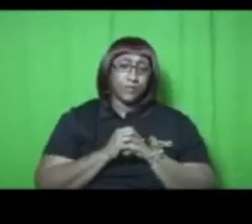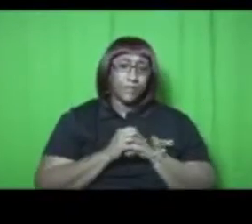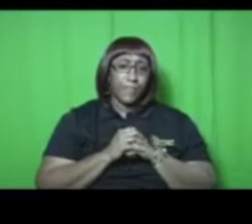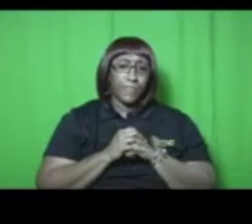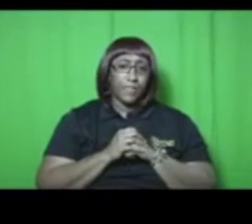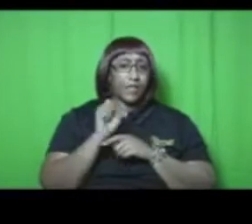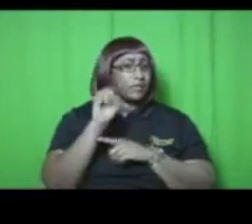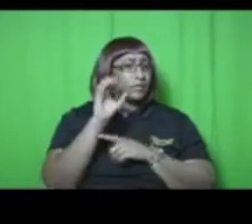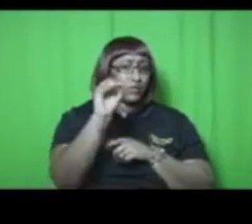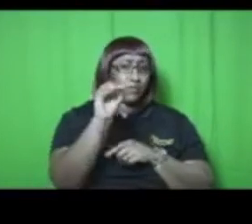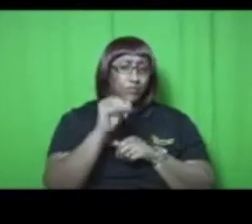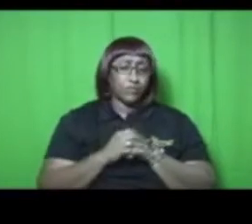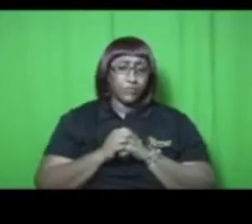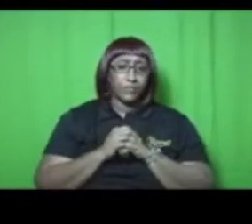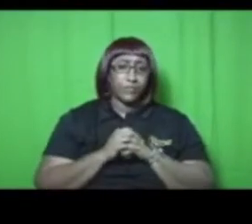And so,